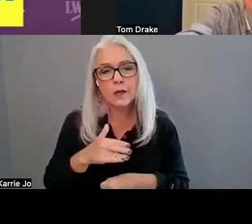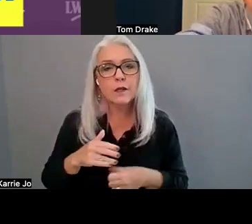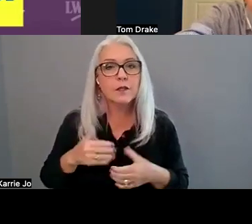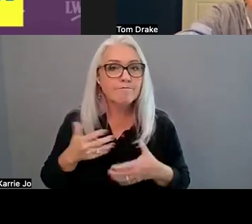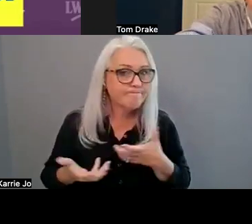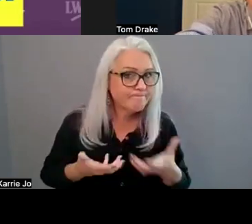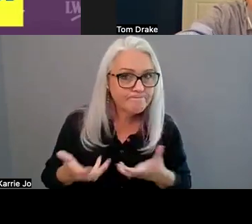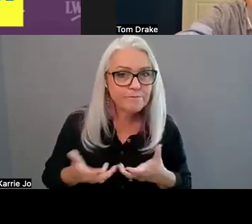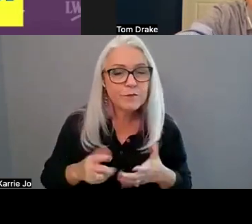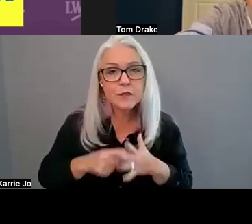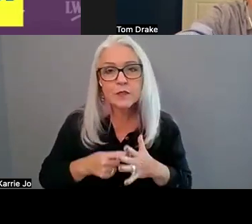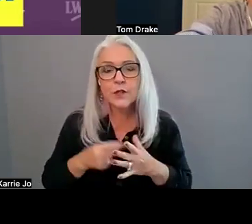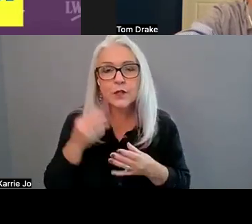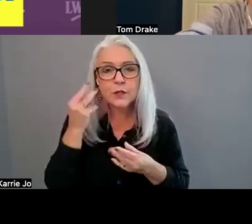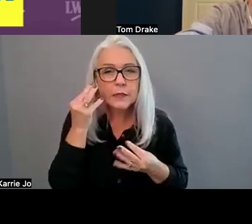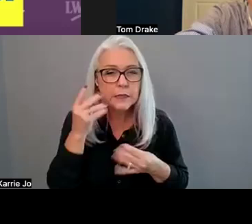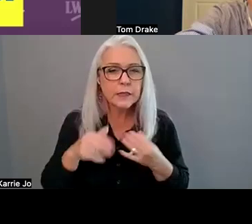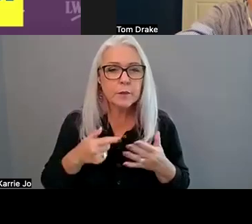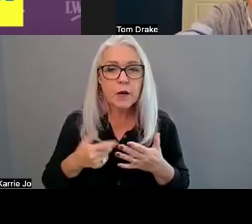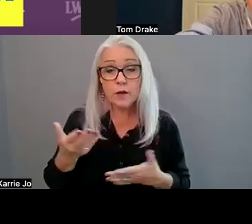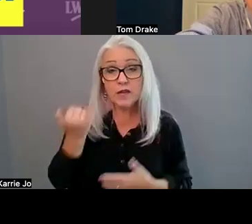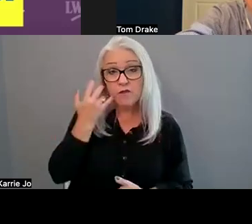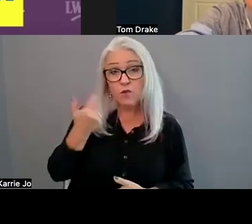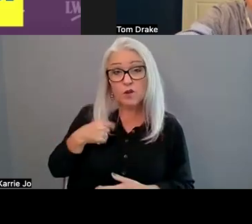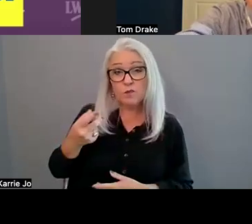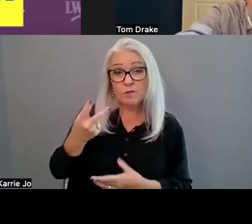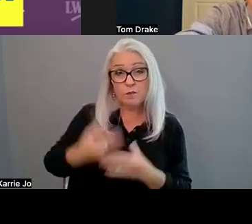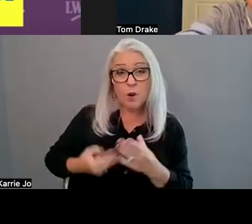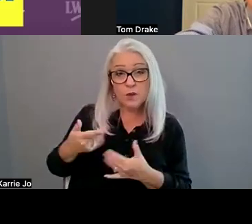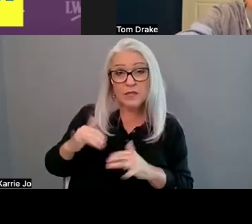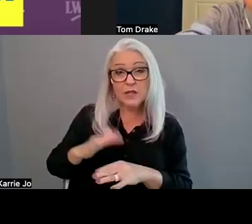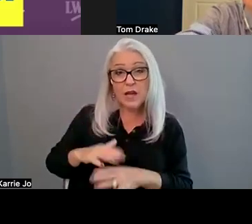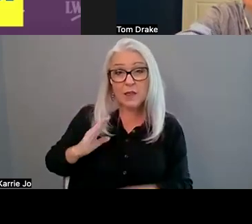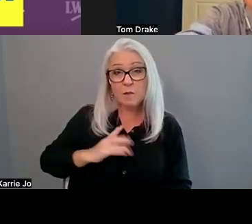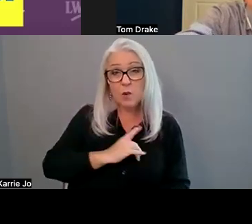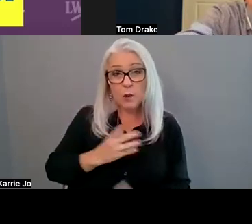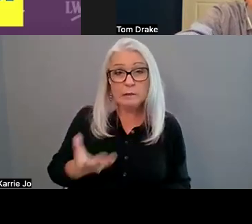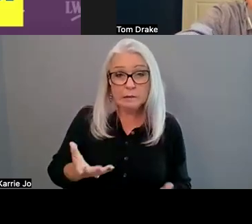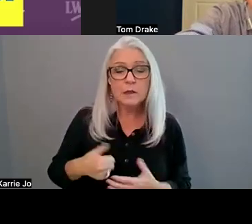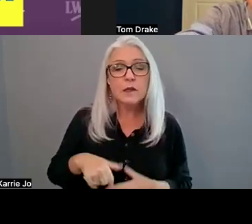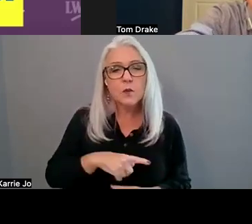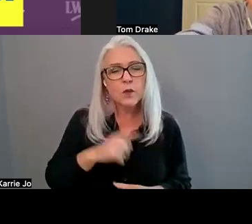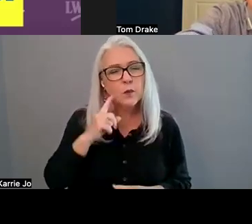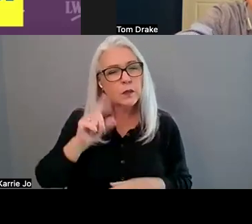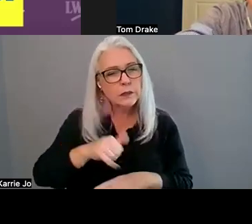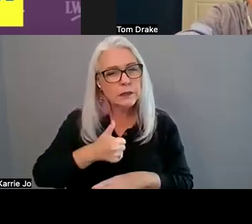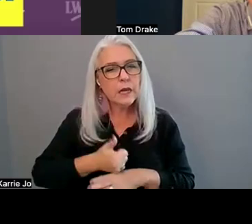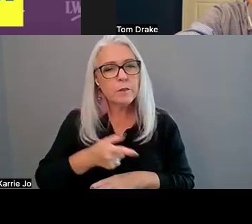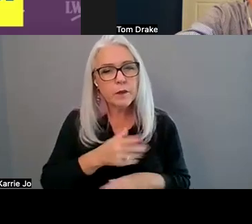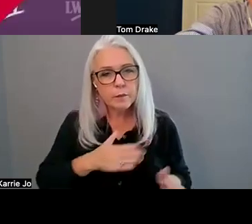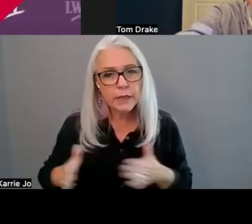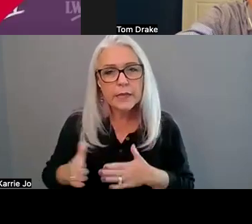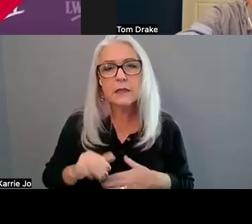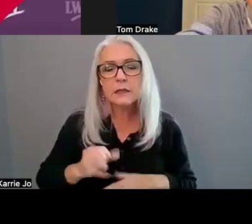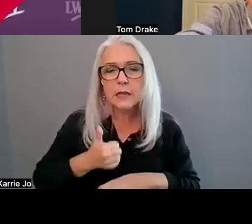or even if we're both on the board at that point, we'll be considering setting up these plans, get the plans in place, and let's get